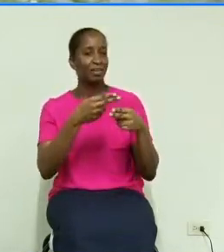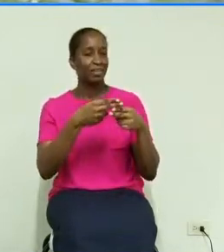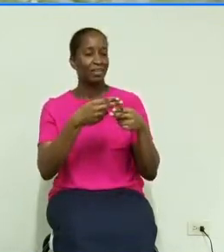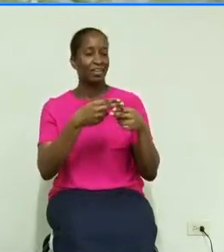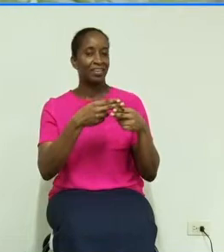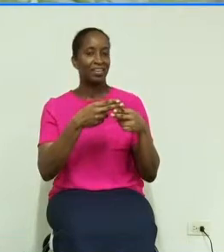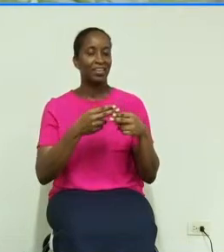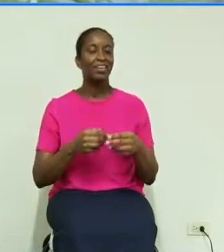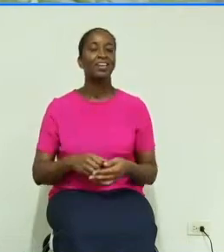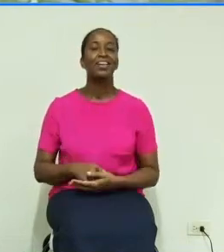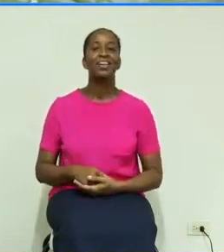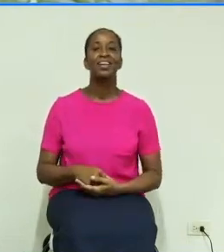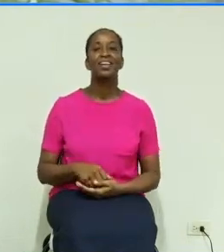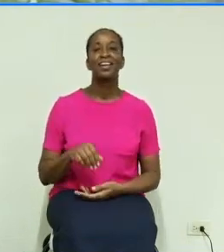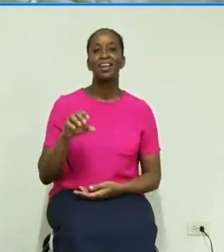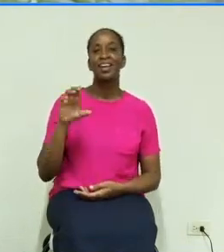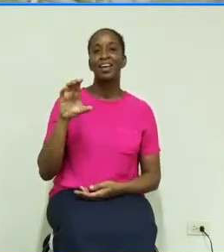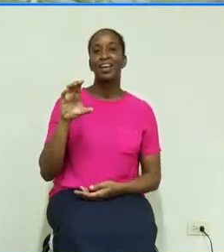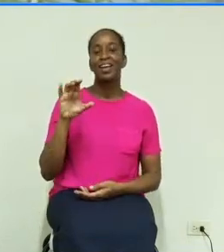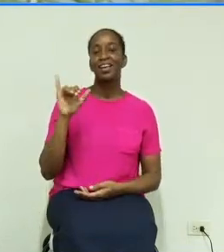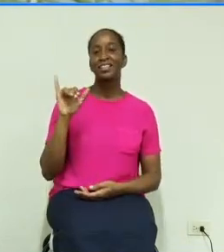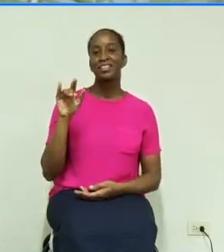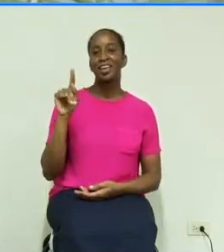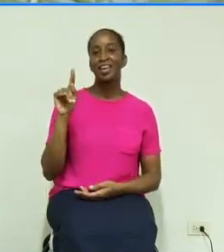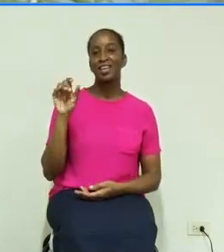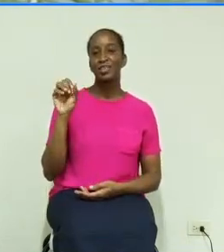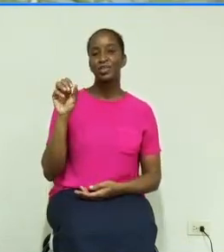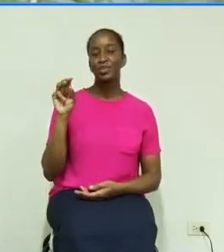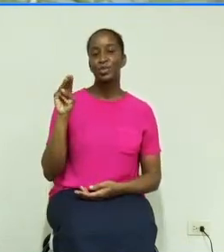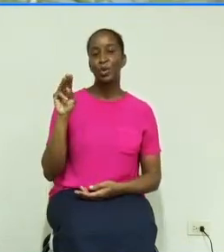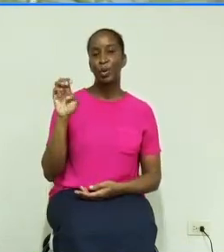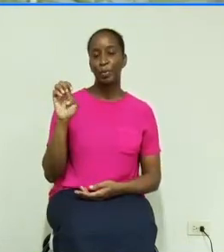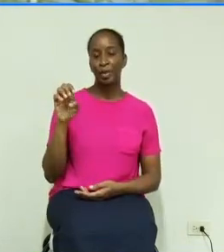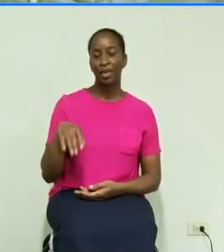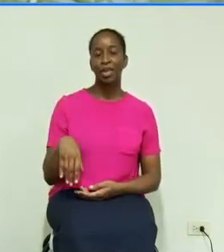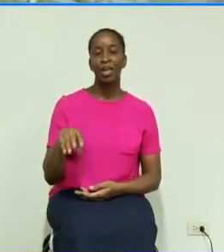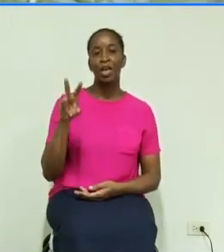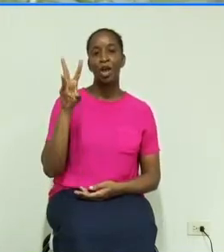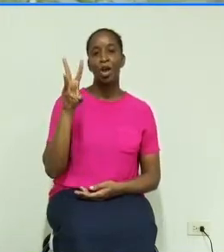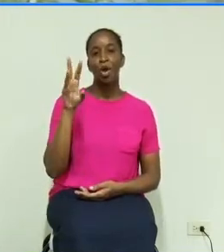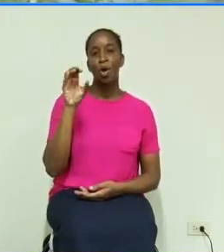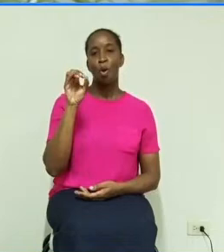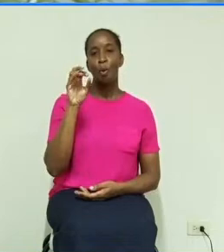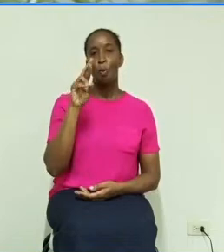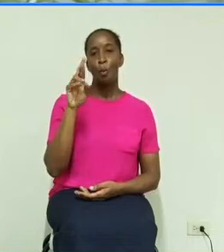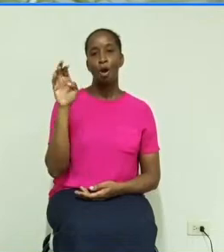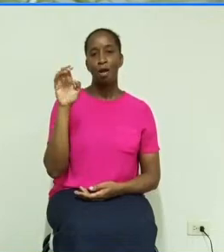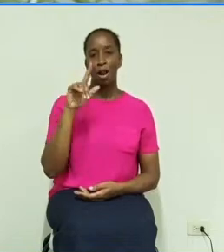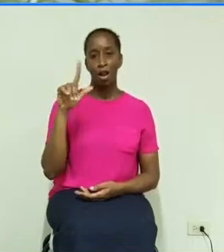Orwell. Right, but Thank you. I am so impressed that,